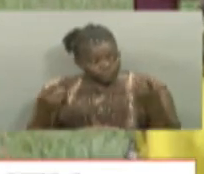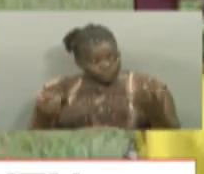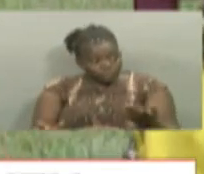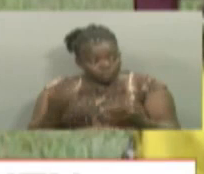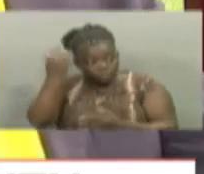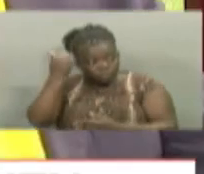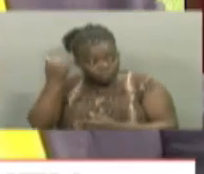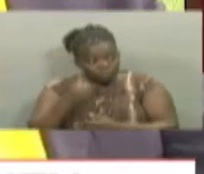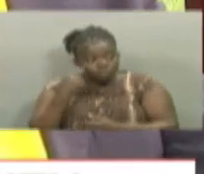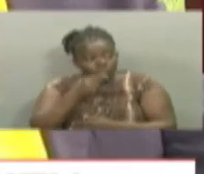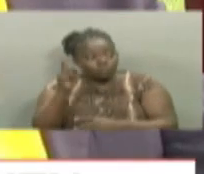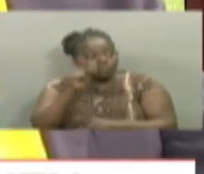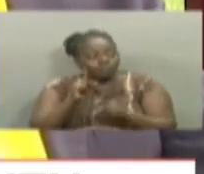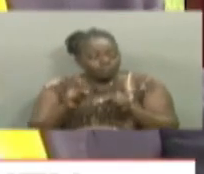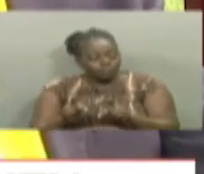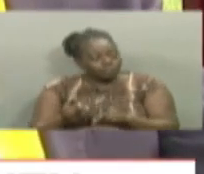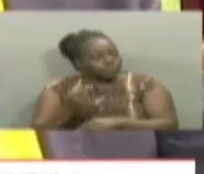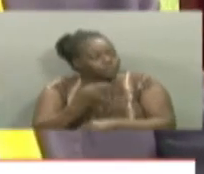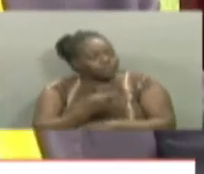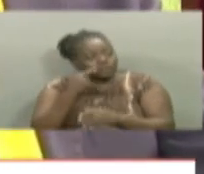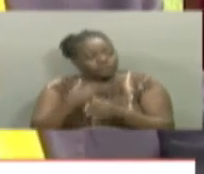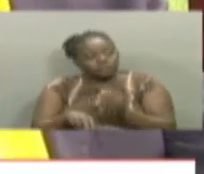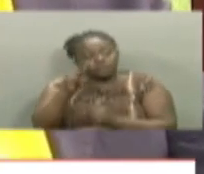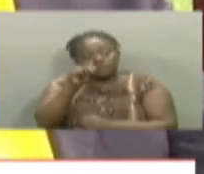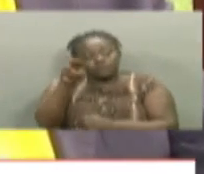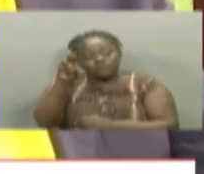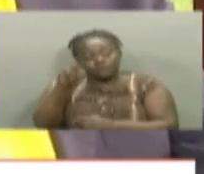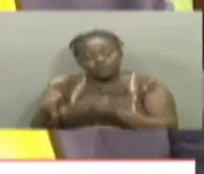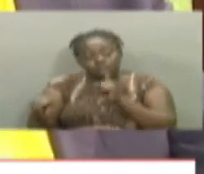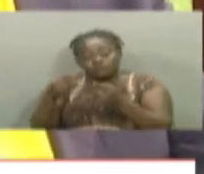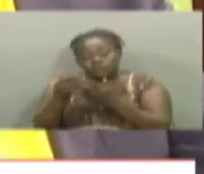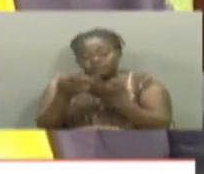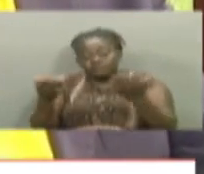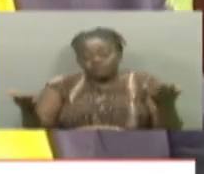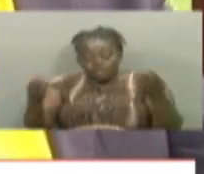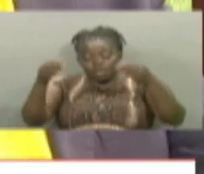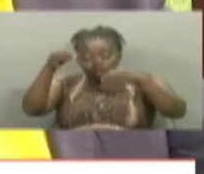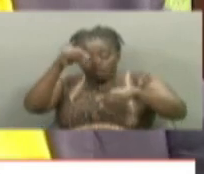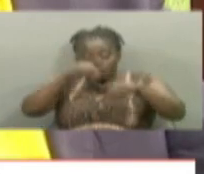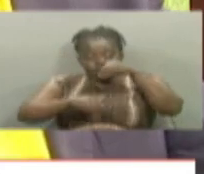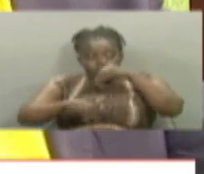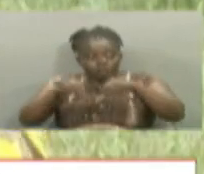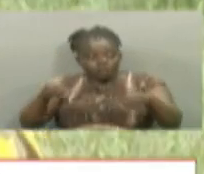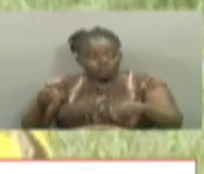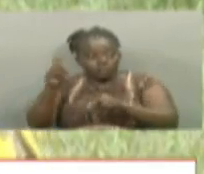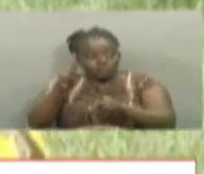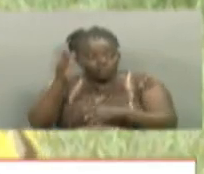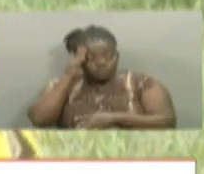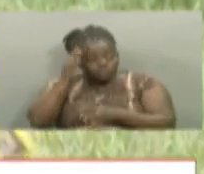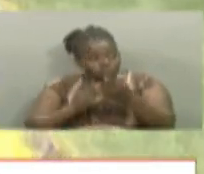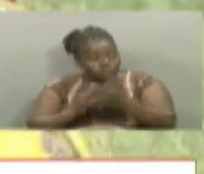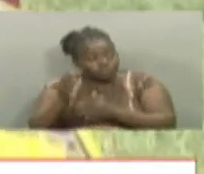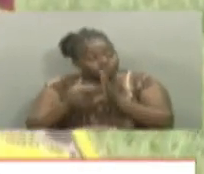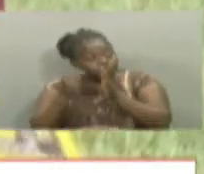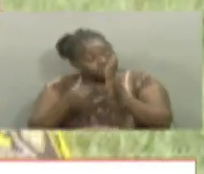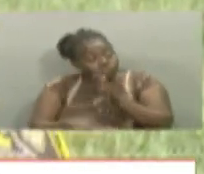court are the people. Seninde agamantini alemu okuwangula okuddamu okulonda kwonna kivudde ku bantu okumanya amazima. Ne tubalaga ensonga